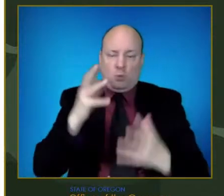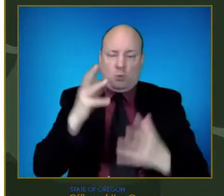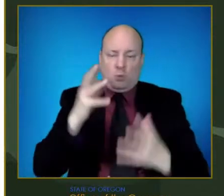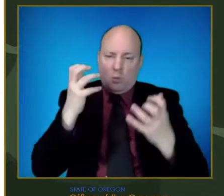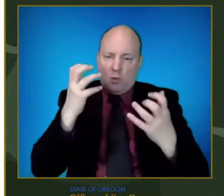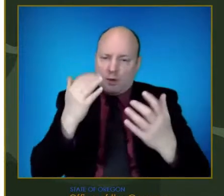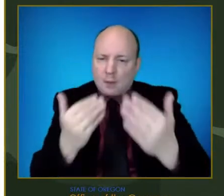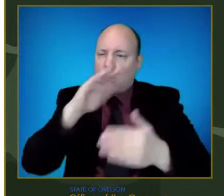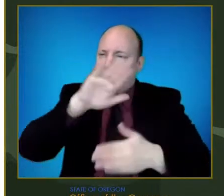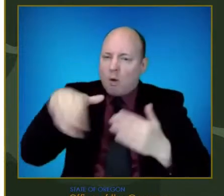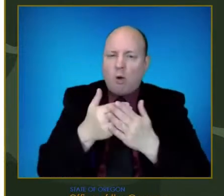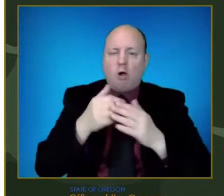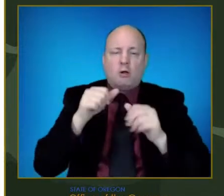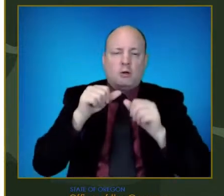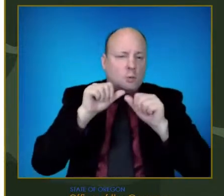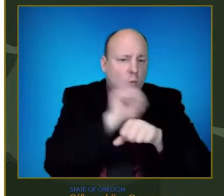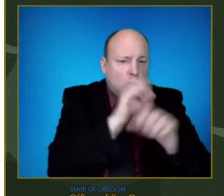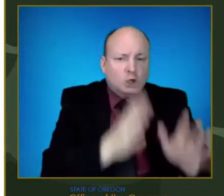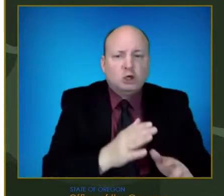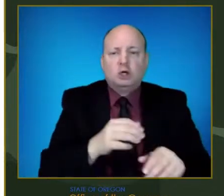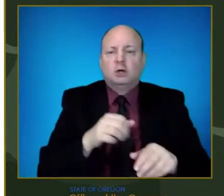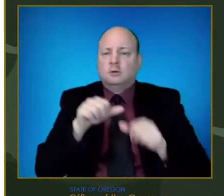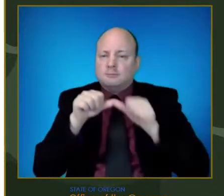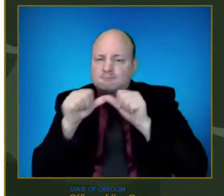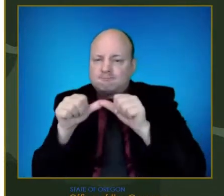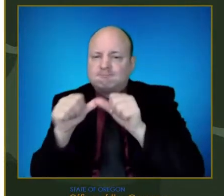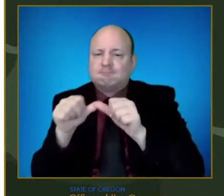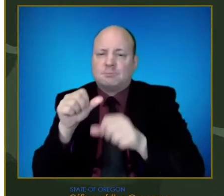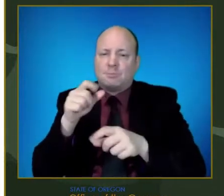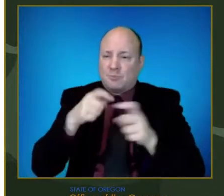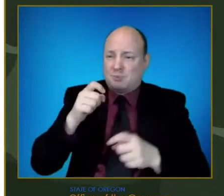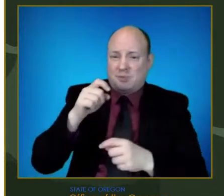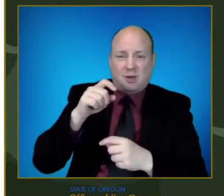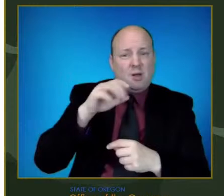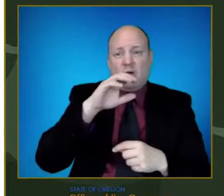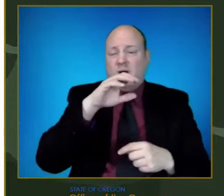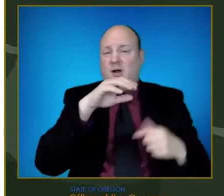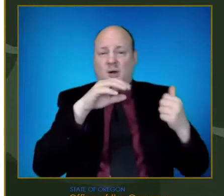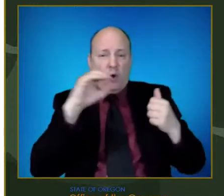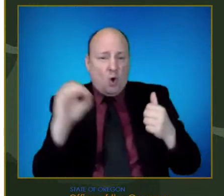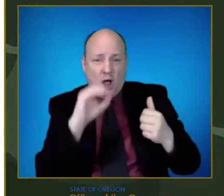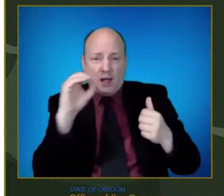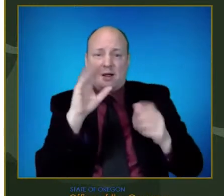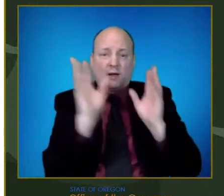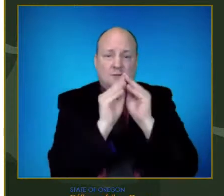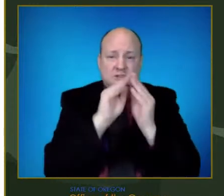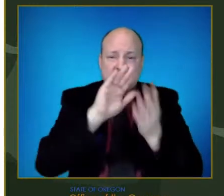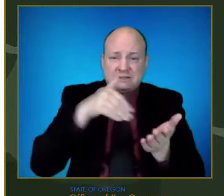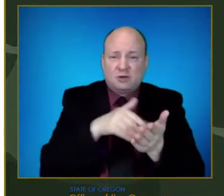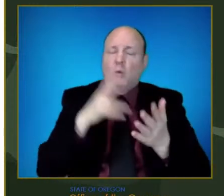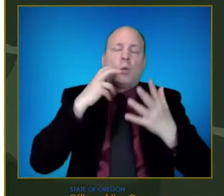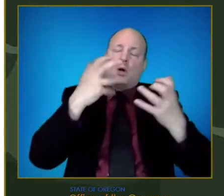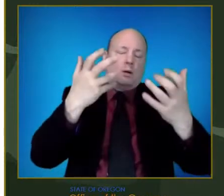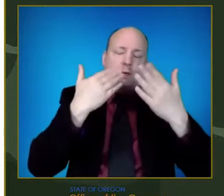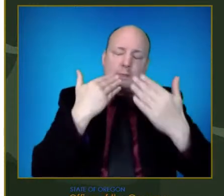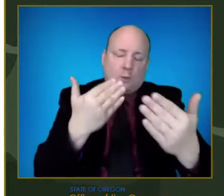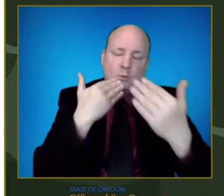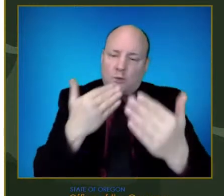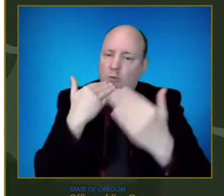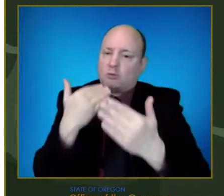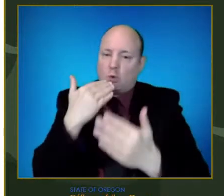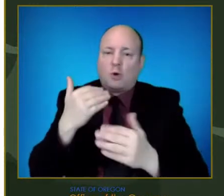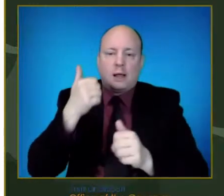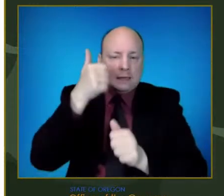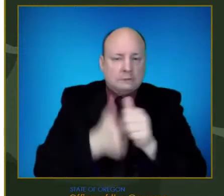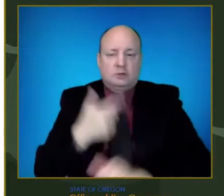the big mass vaccination clinics like the Oregon Convention Center run by our health systems. With every vaccine you administer, you are saving lives